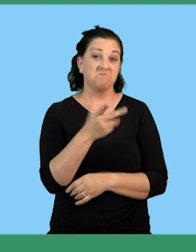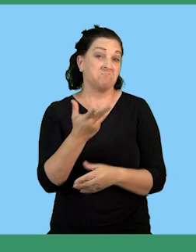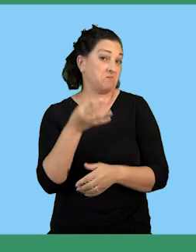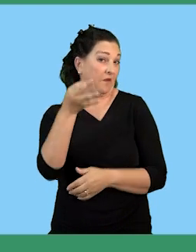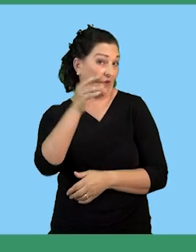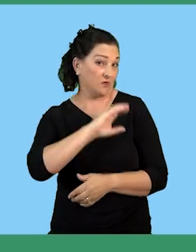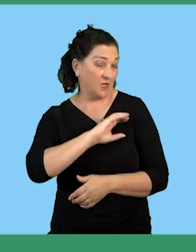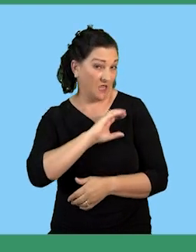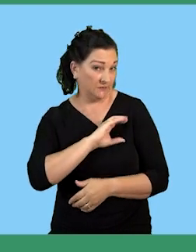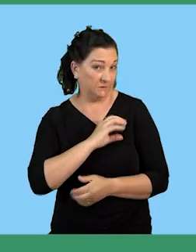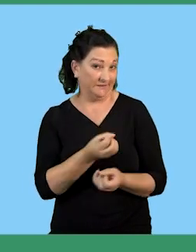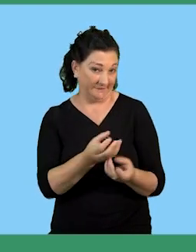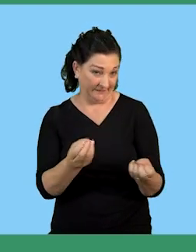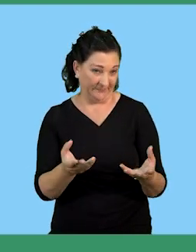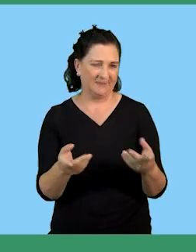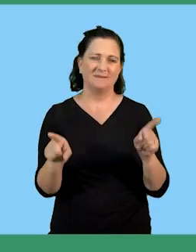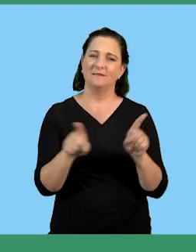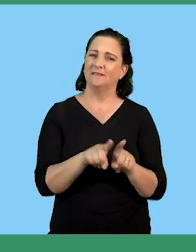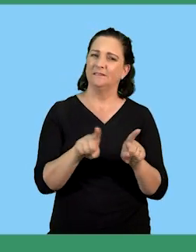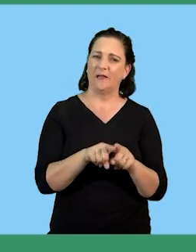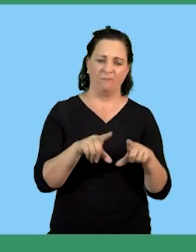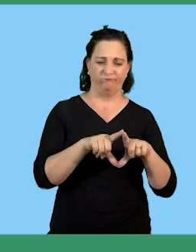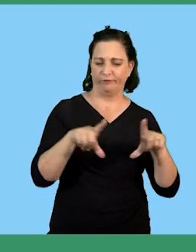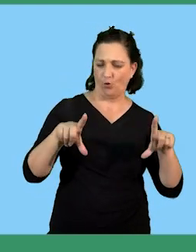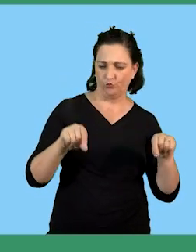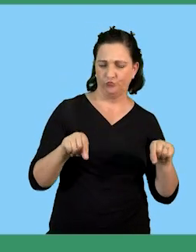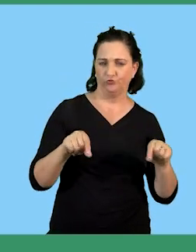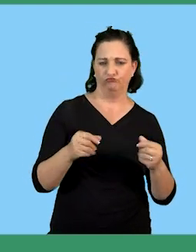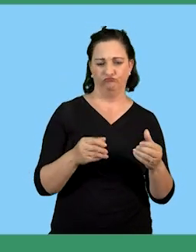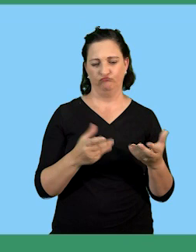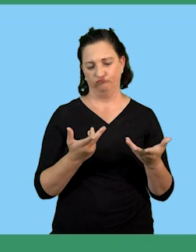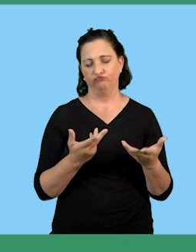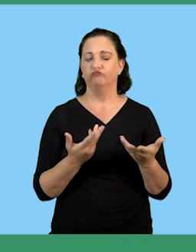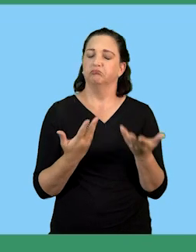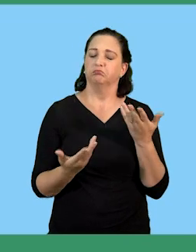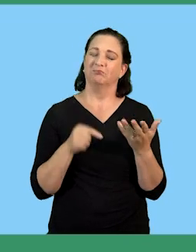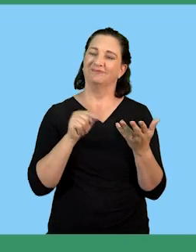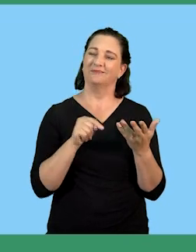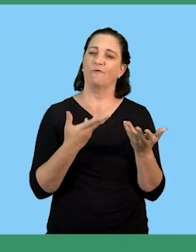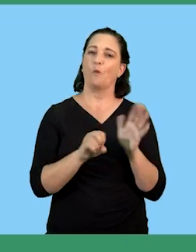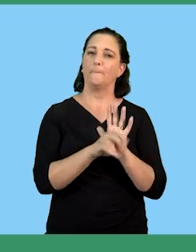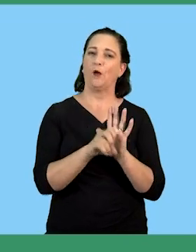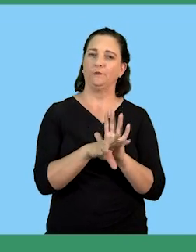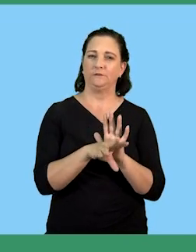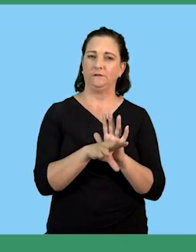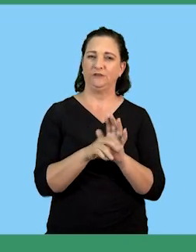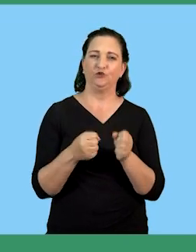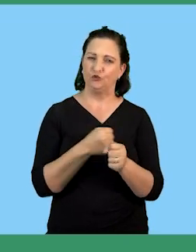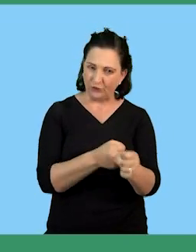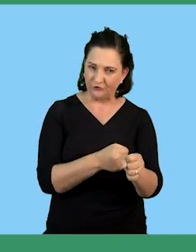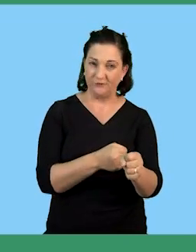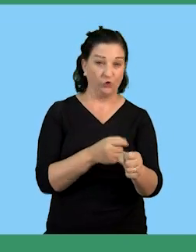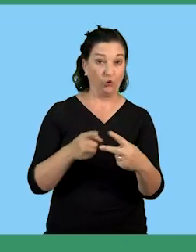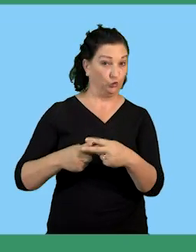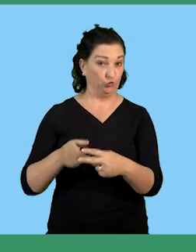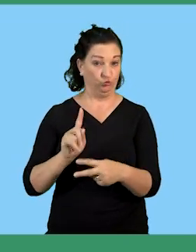customers, and just like the brochures, they can be used as a marketing strategy here, not a